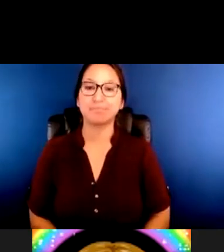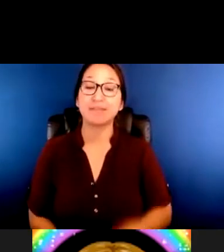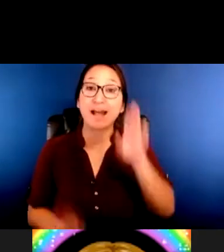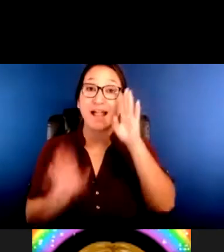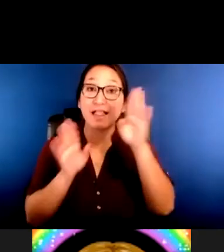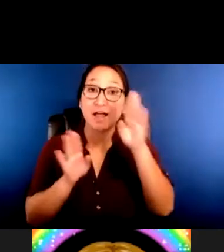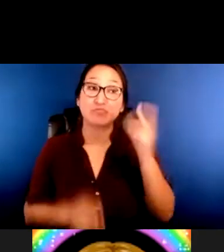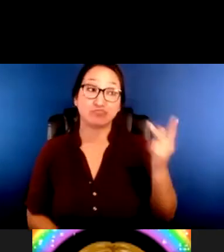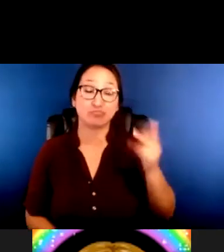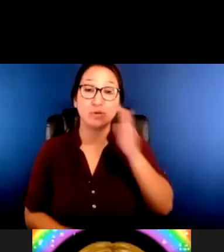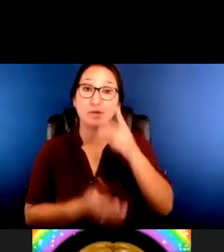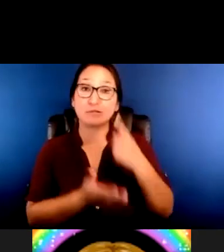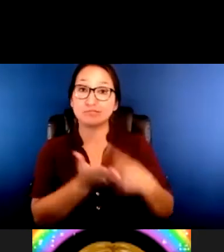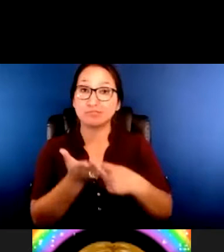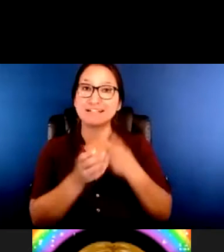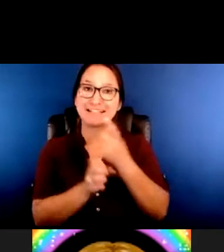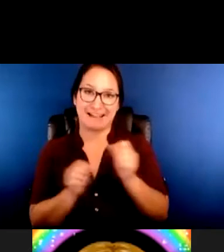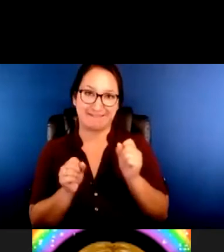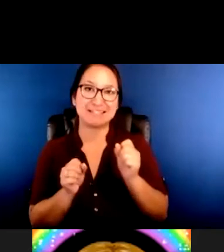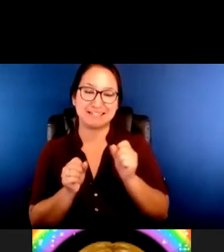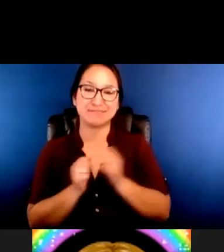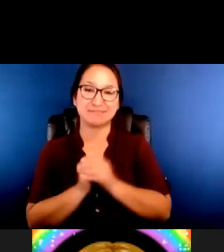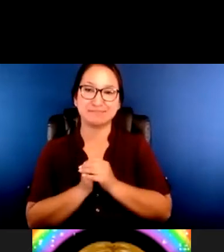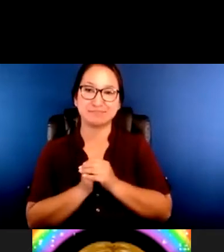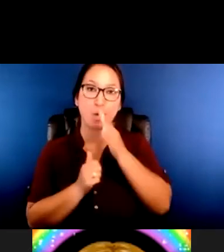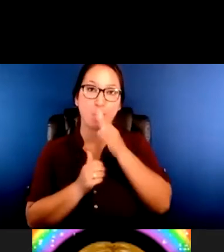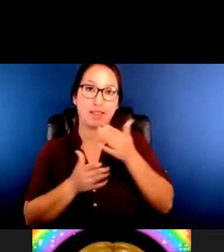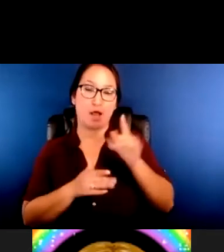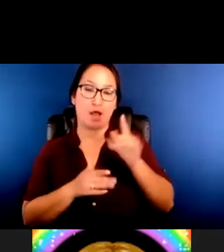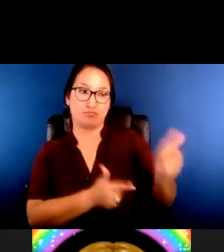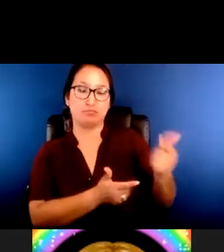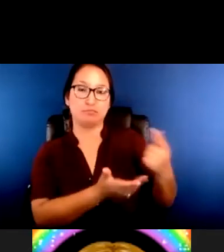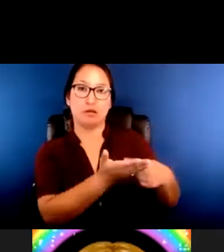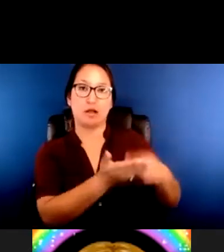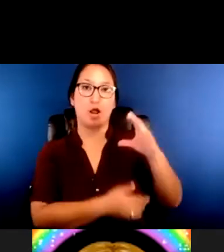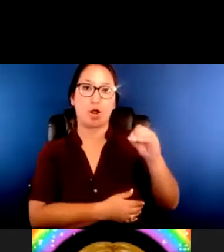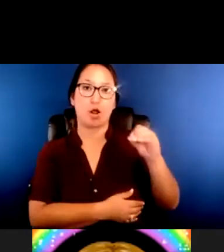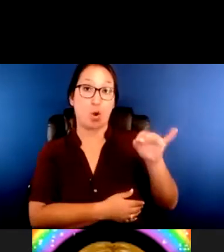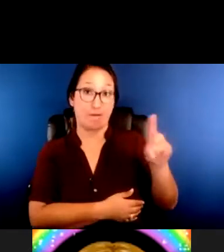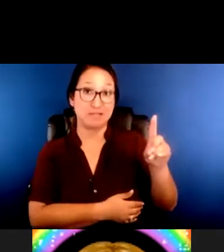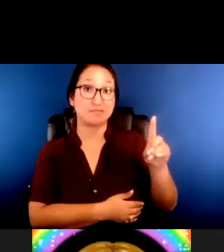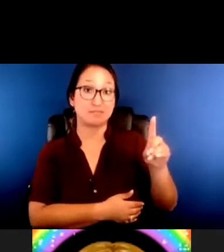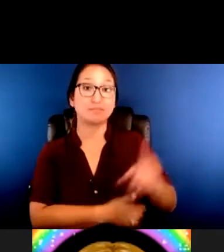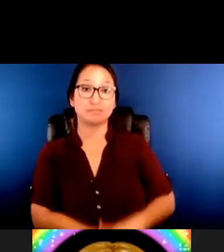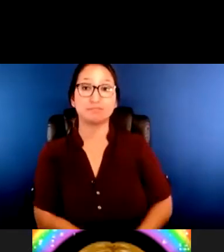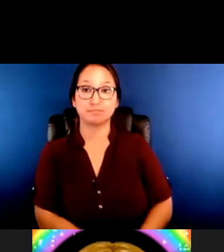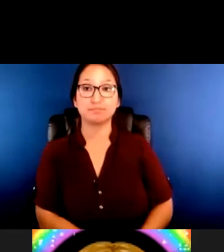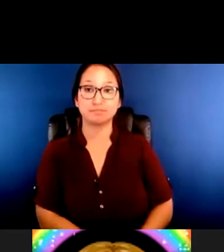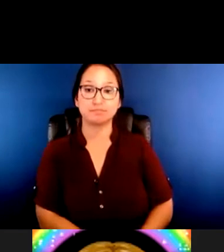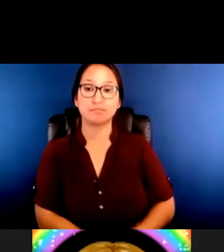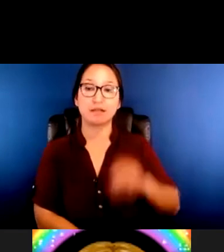little bit about safety, and I'm going to let her talk a lot about COVID. That is a field that Ms.